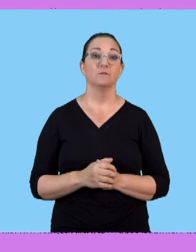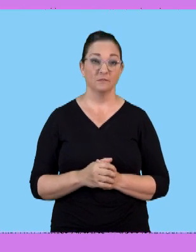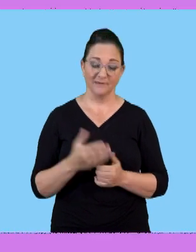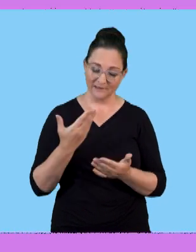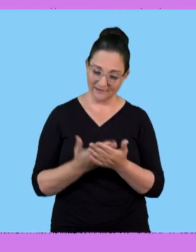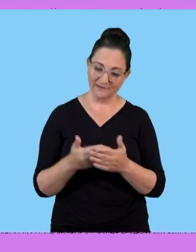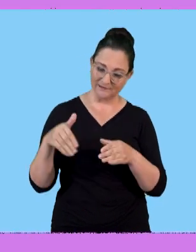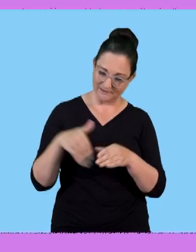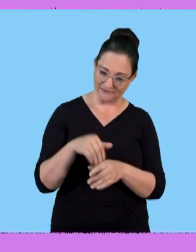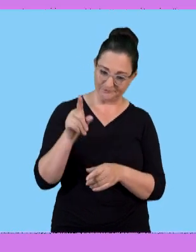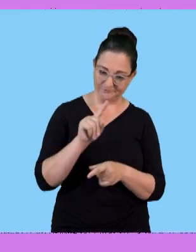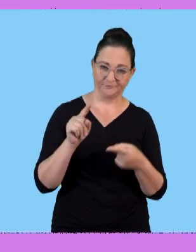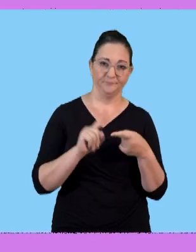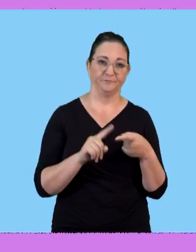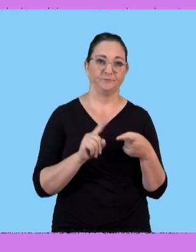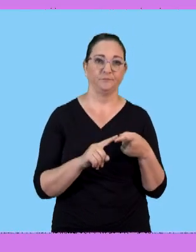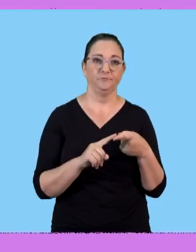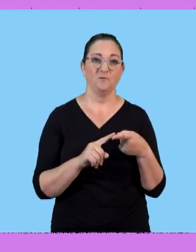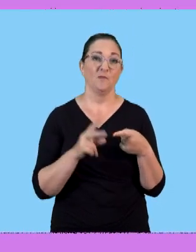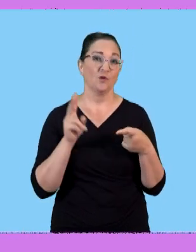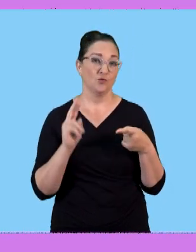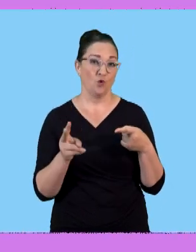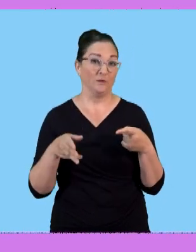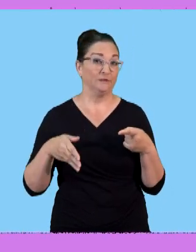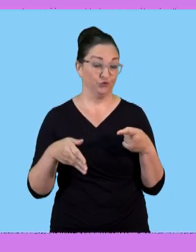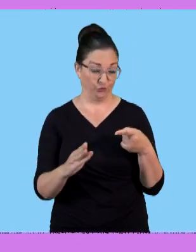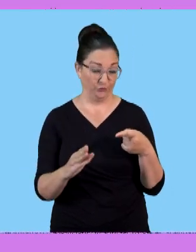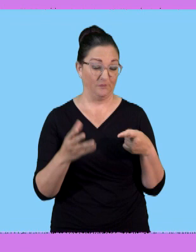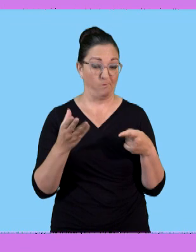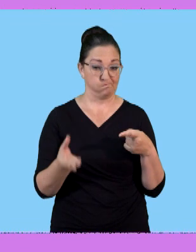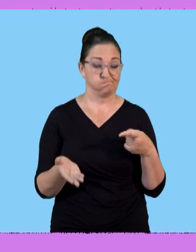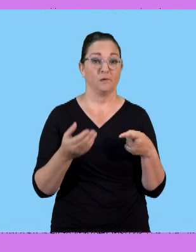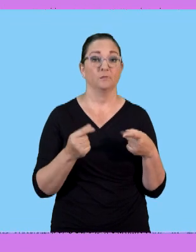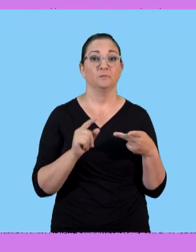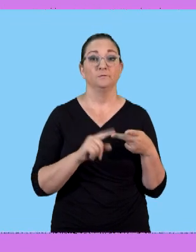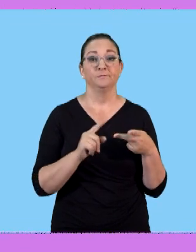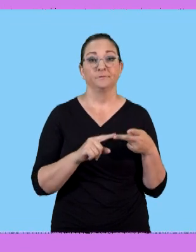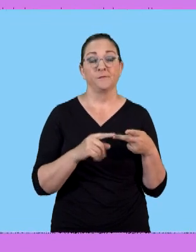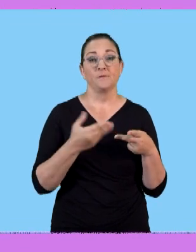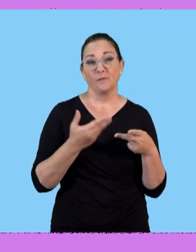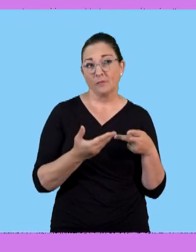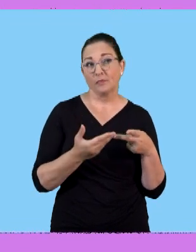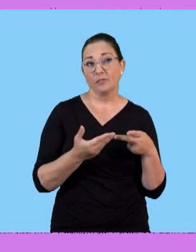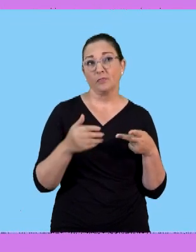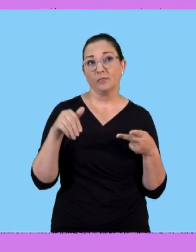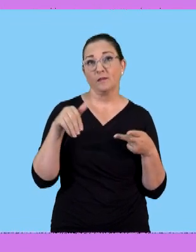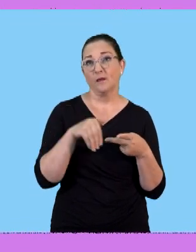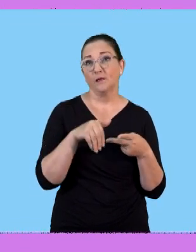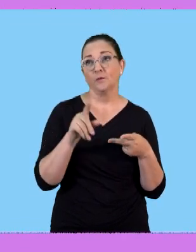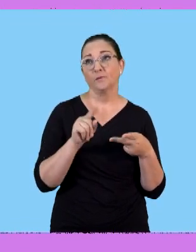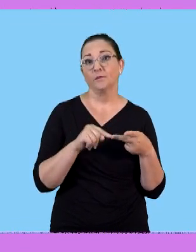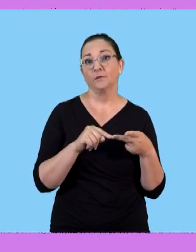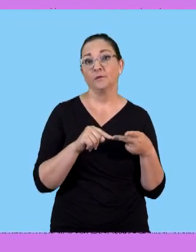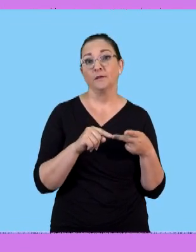and that can include the following. That will normally include your streets, it can include